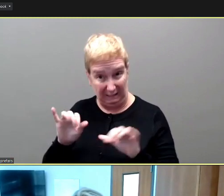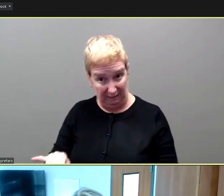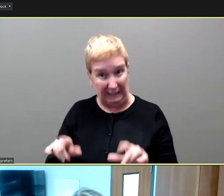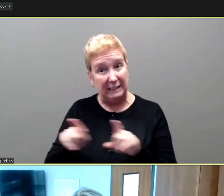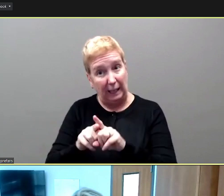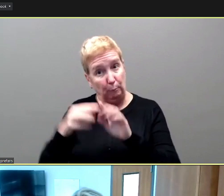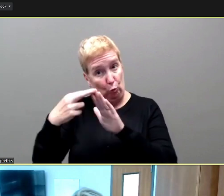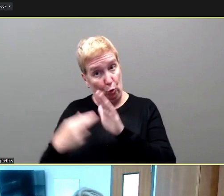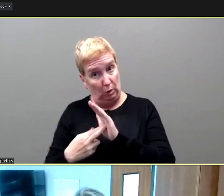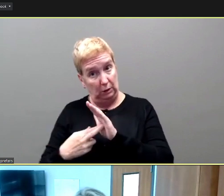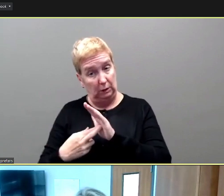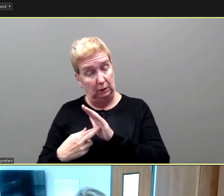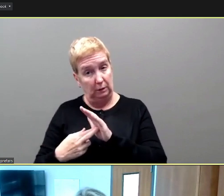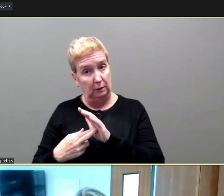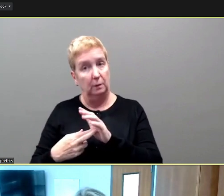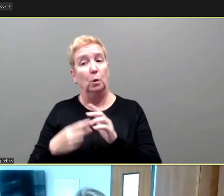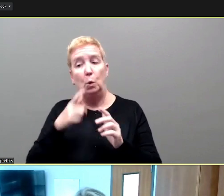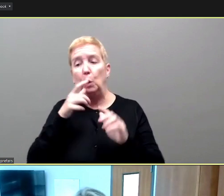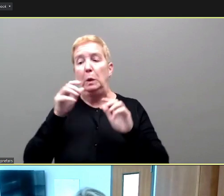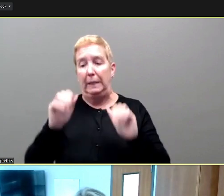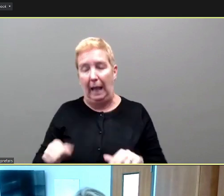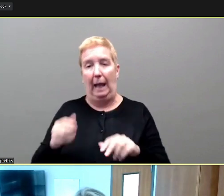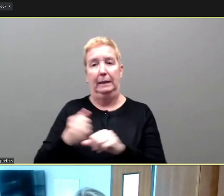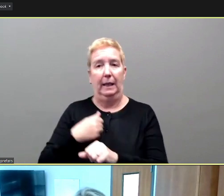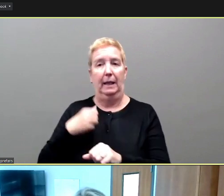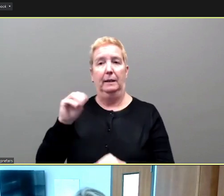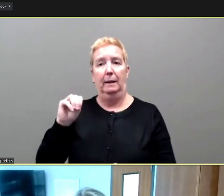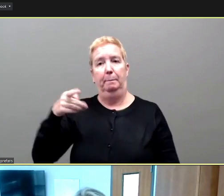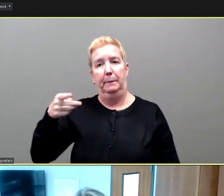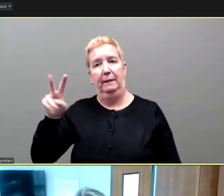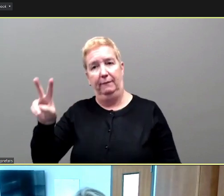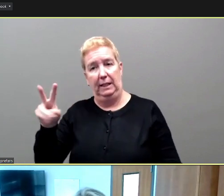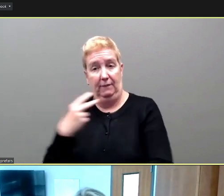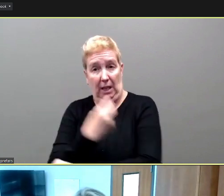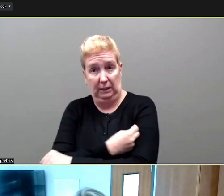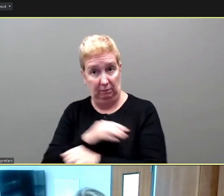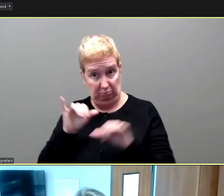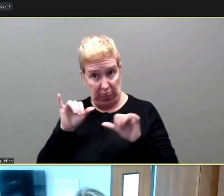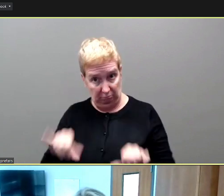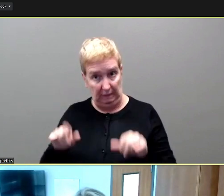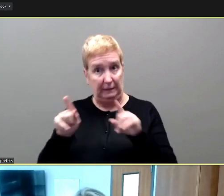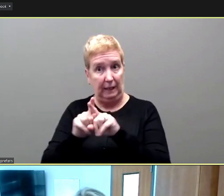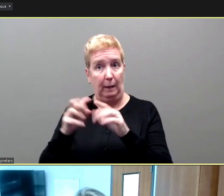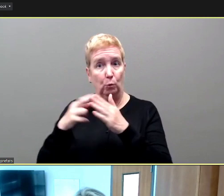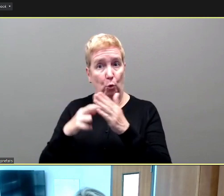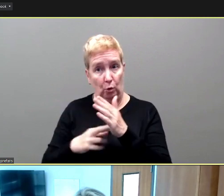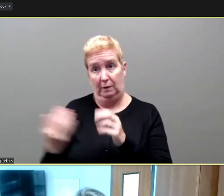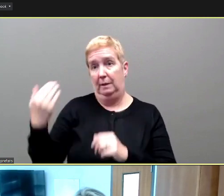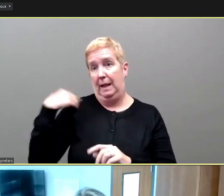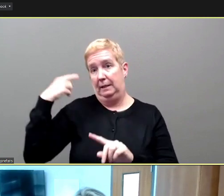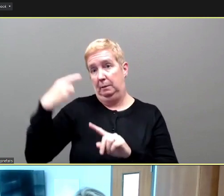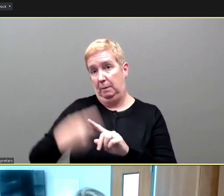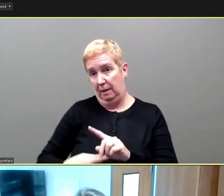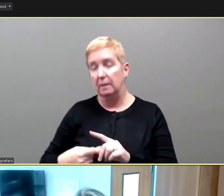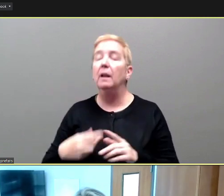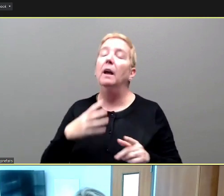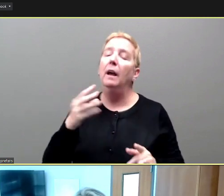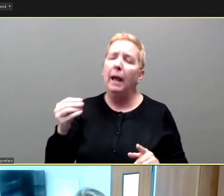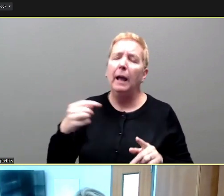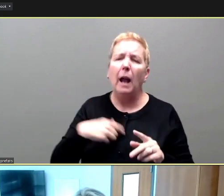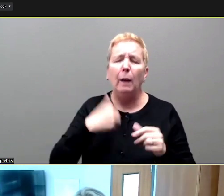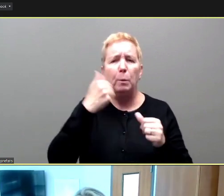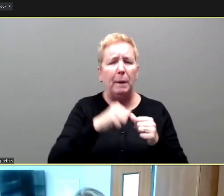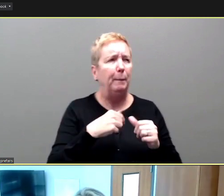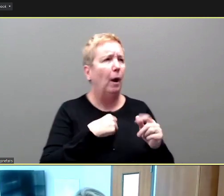what I'm fact checking about. And then I remember having an interview with the Department of Health a couple of weeks